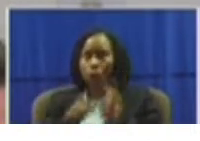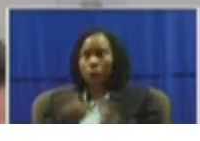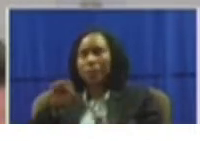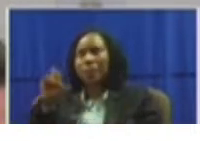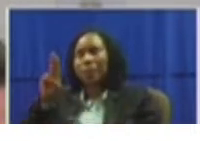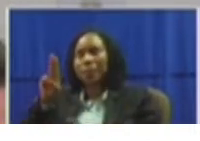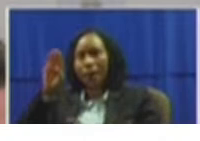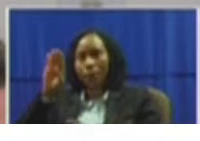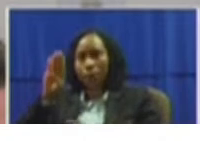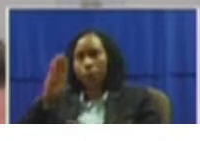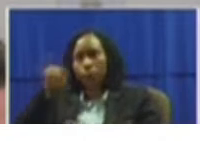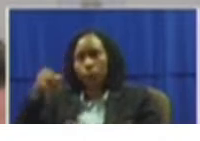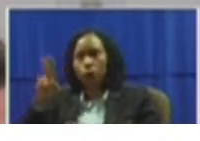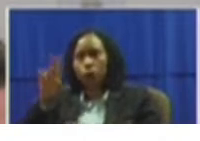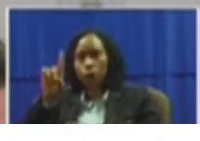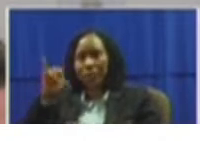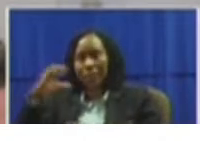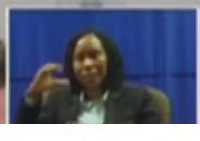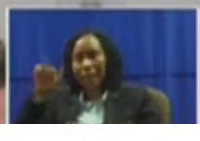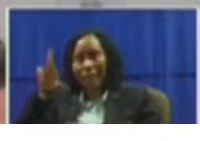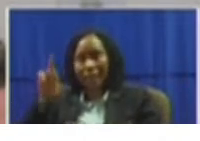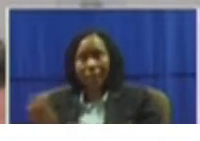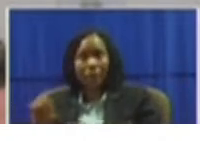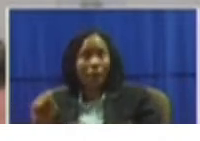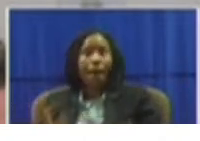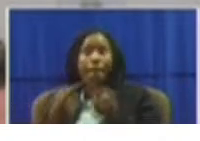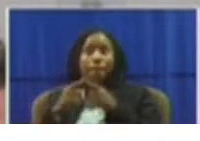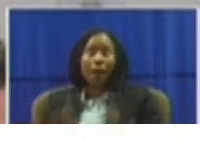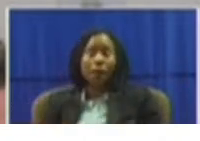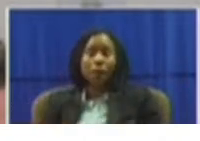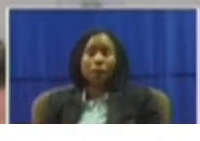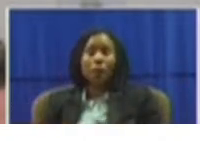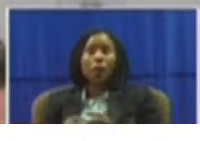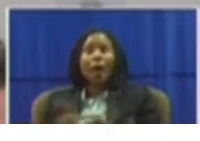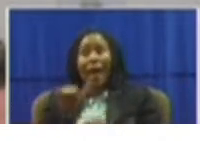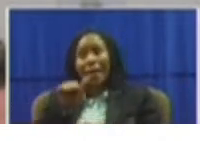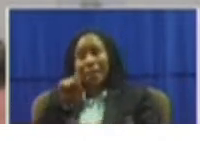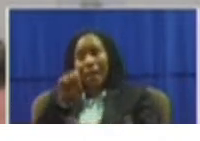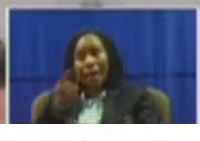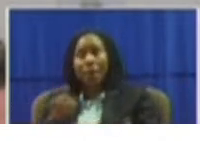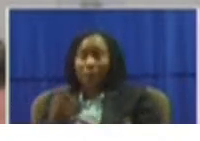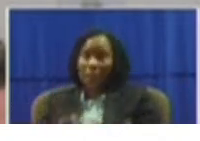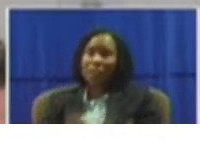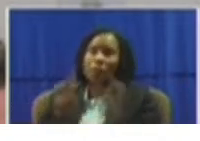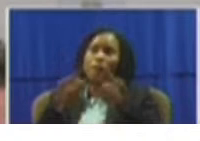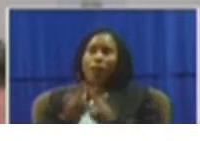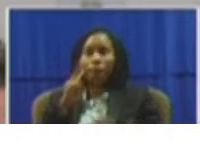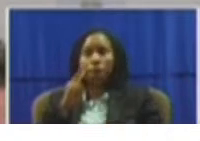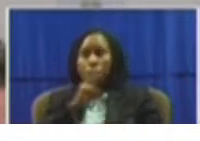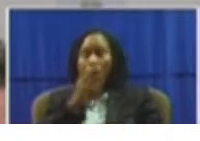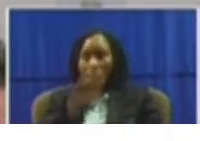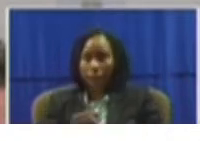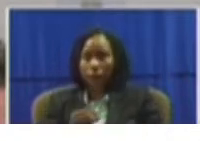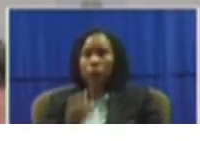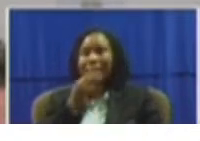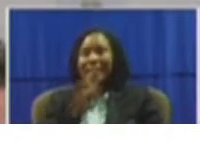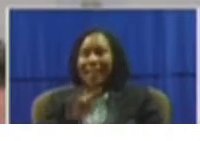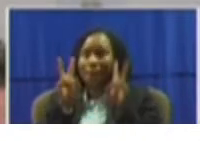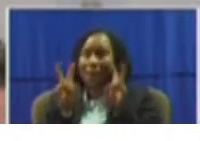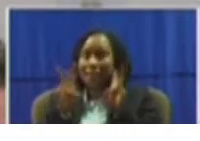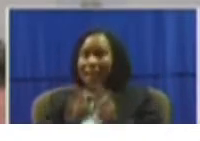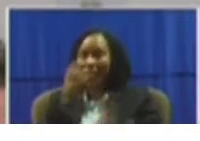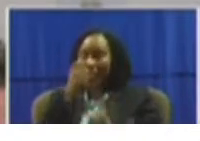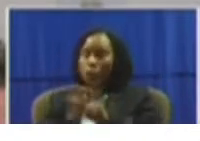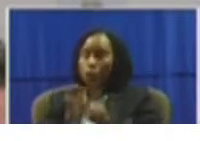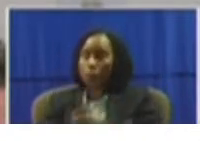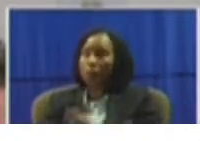the ATM could hold a different view. We would tend to agree that the matter should be dealt with by the Programming Committee and that the issue of